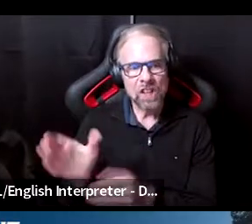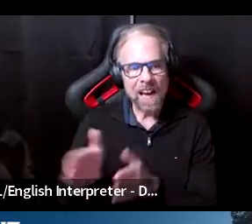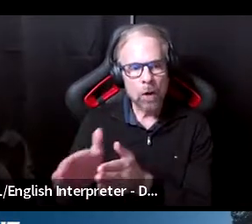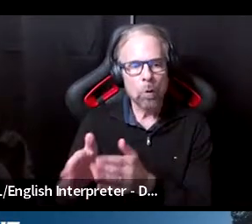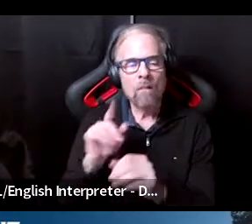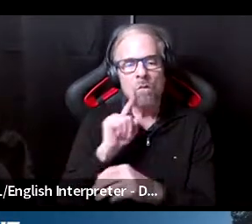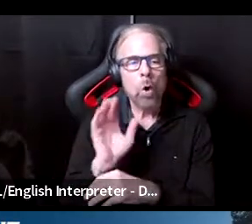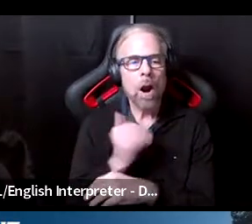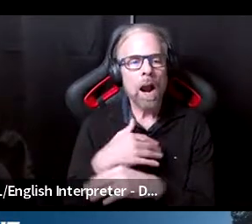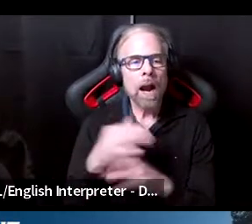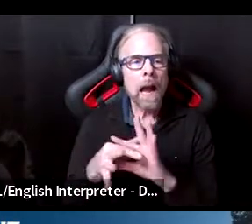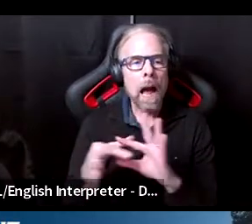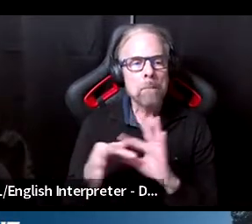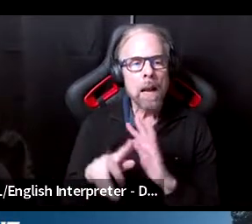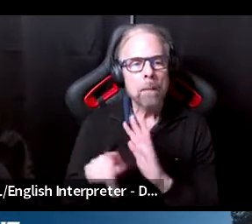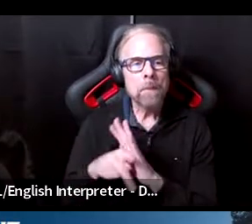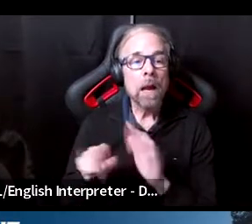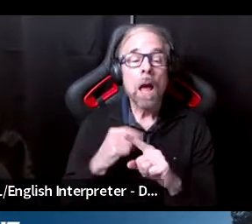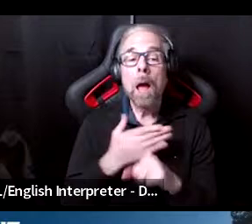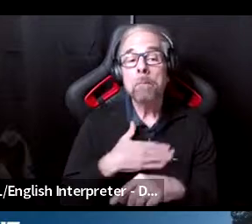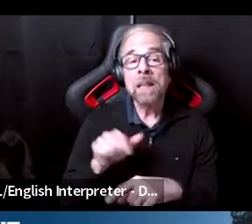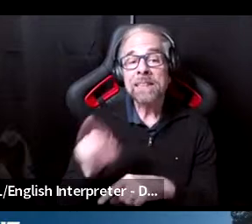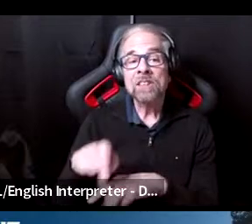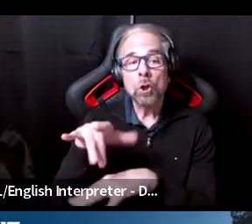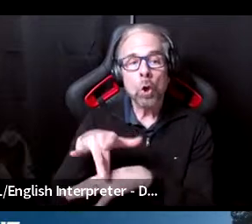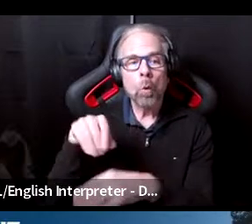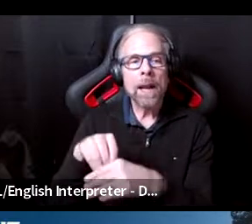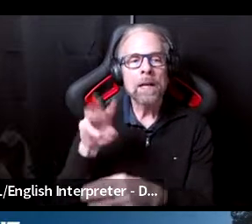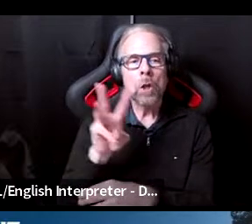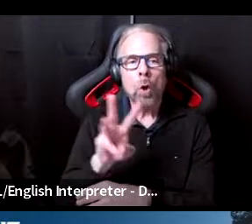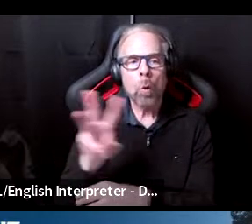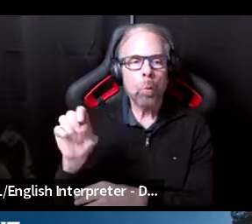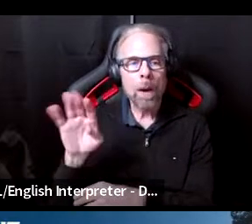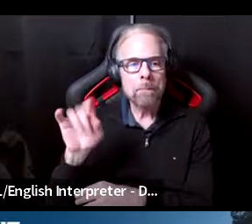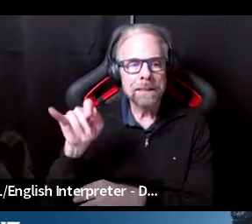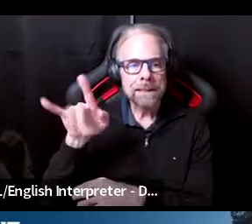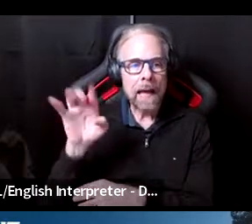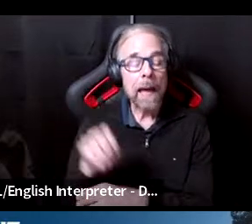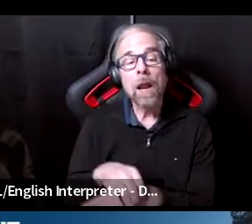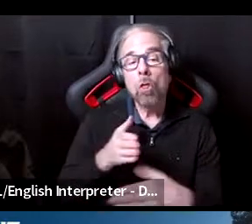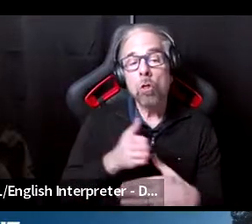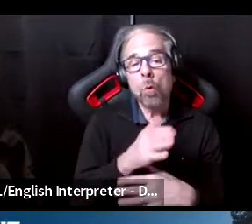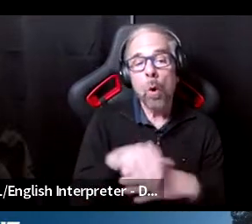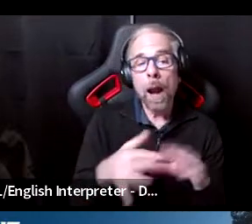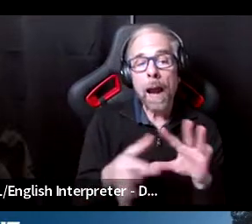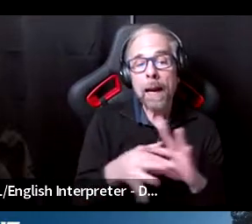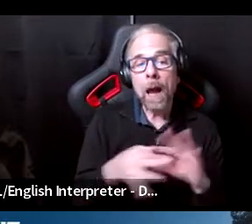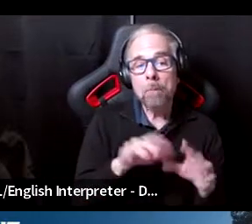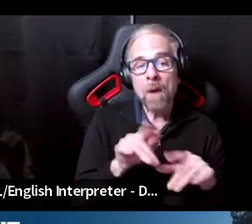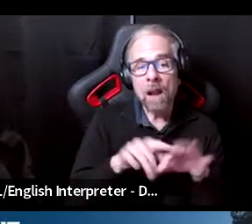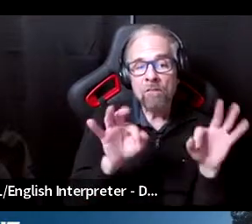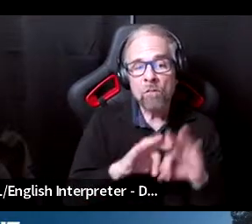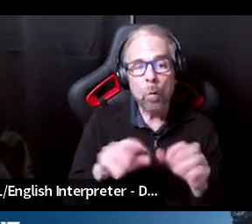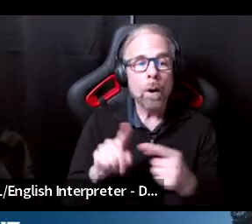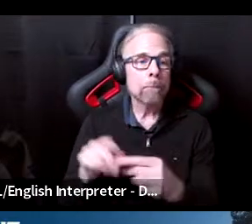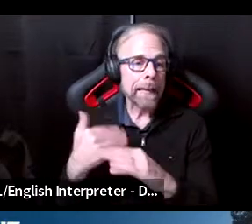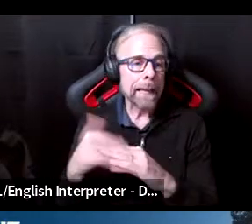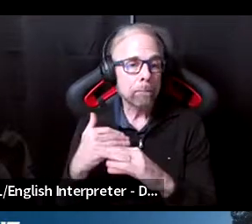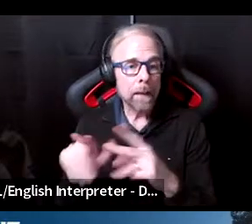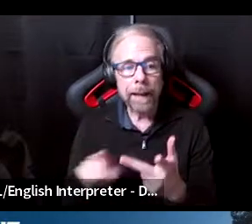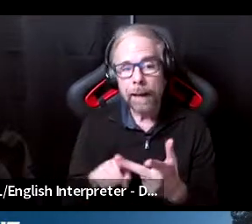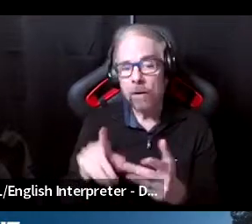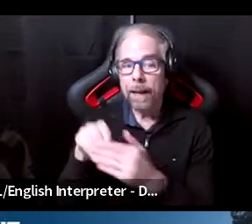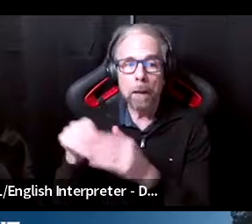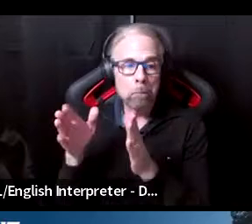So please go to the website. You can do it through our comment form. You can do it through email. You can do it in